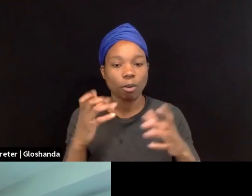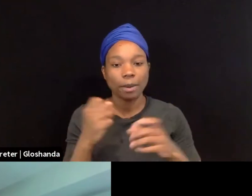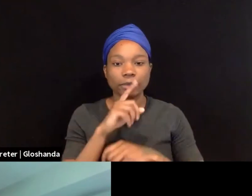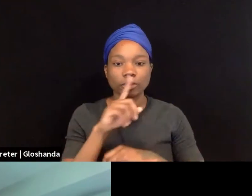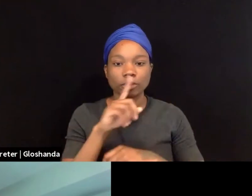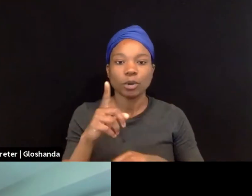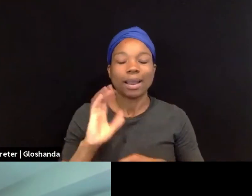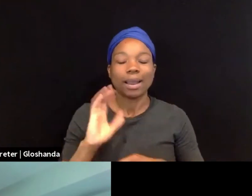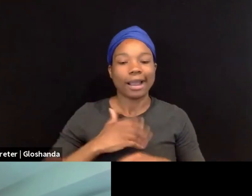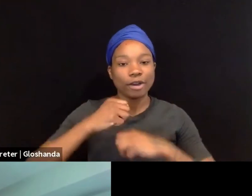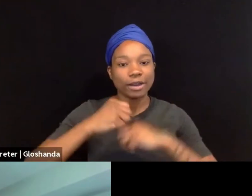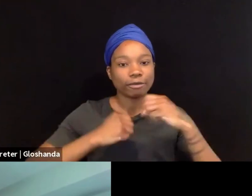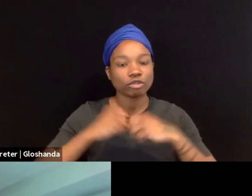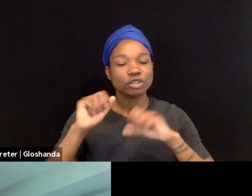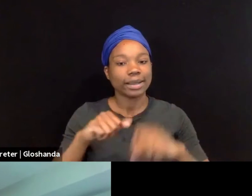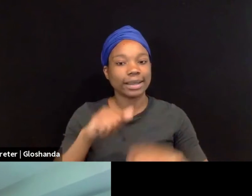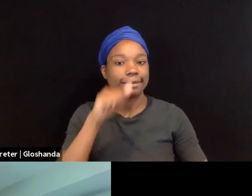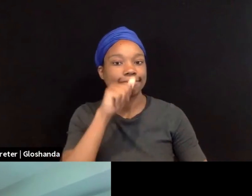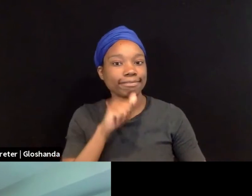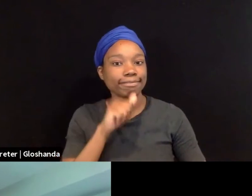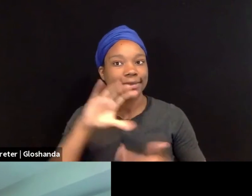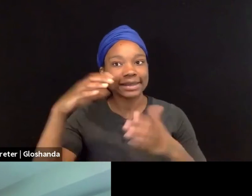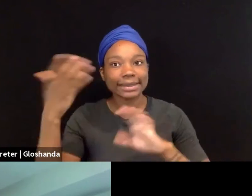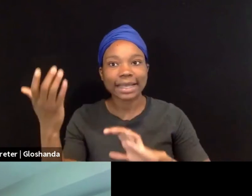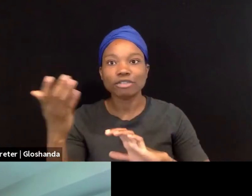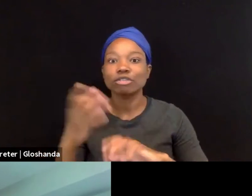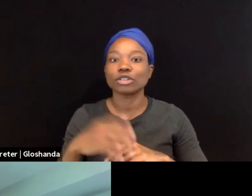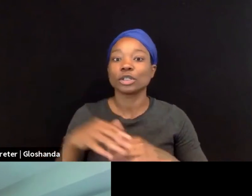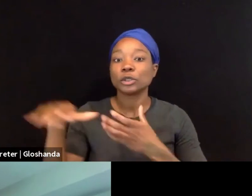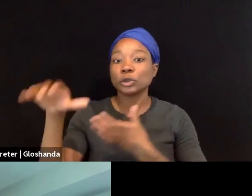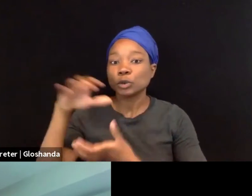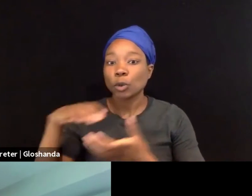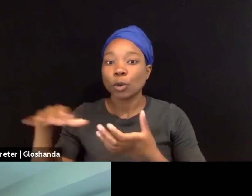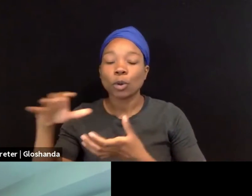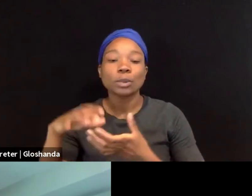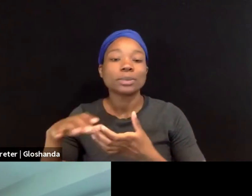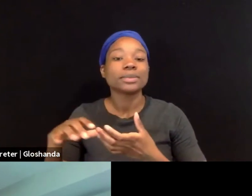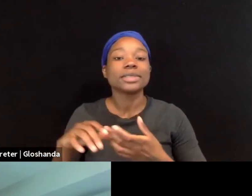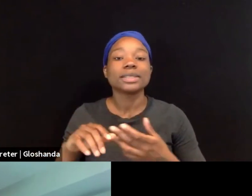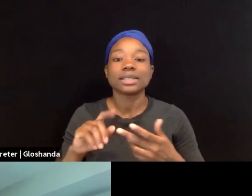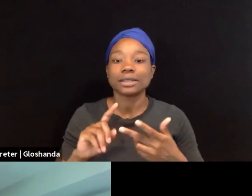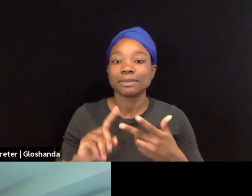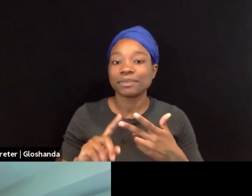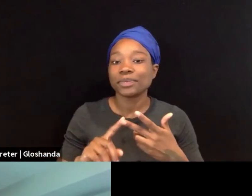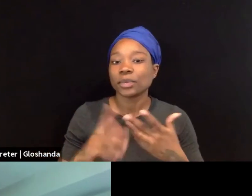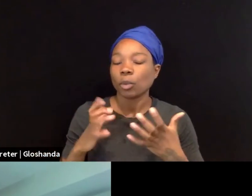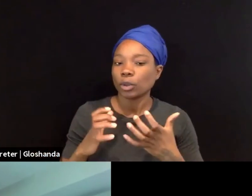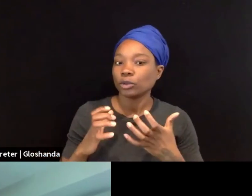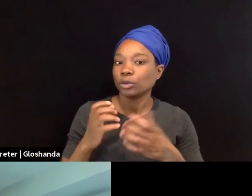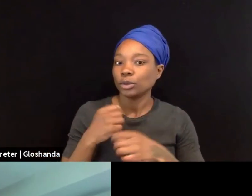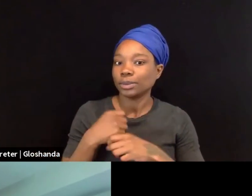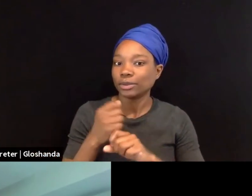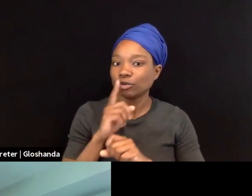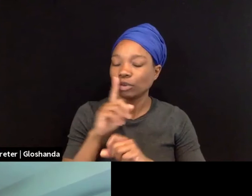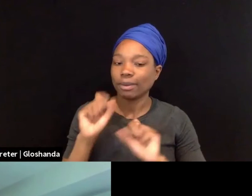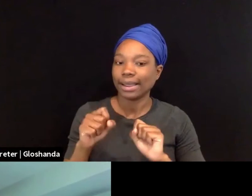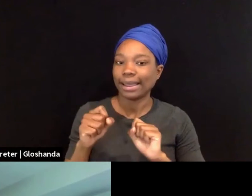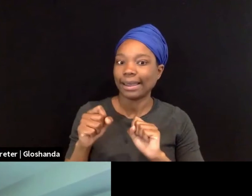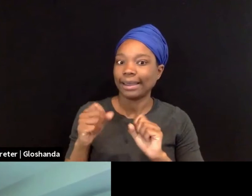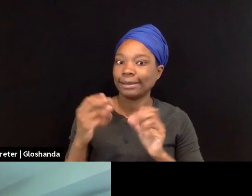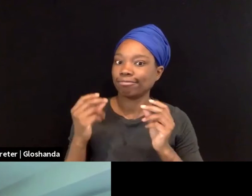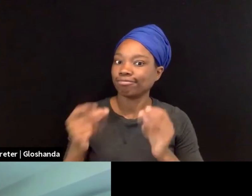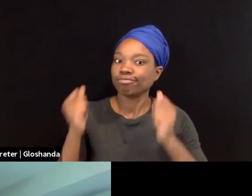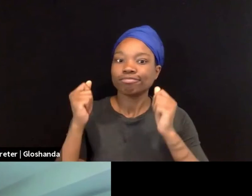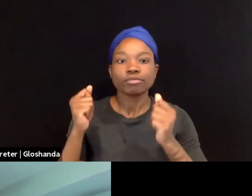withstands disasters, major storms, protects all populations, and facilitates quicker recovery? We believe a